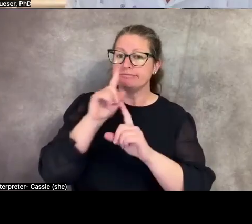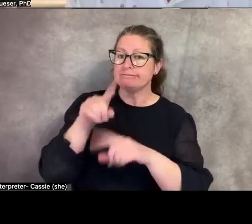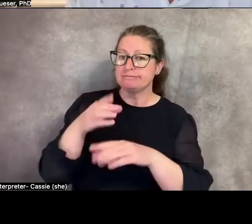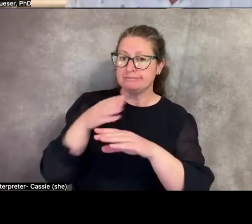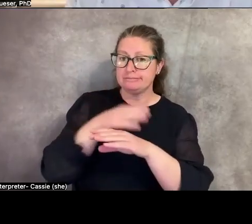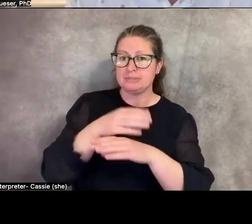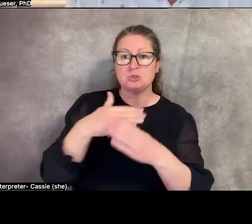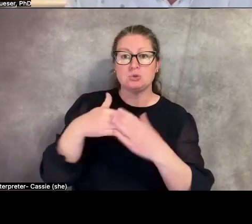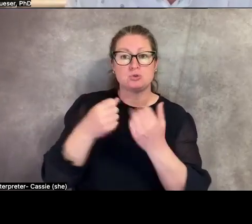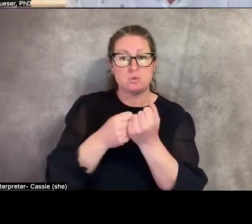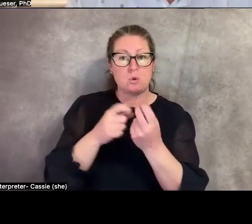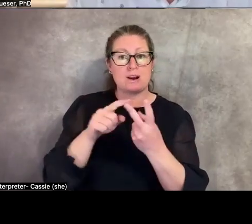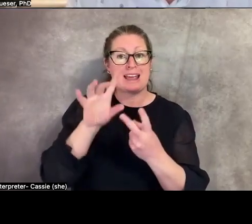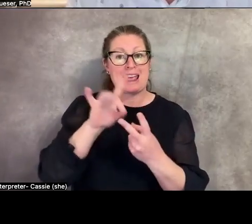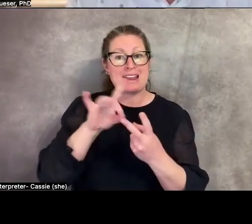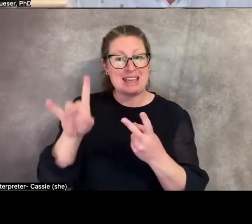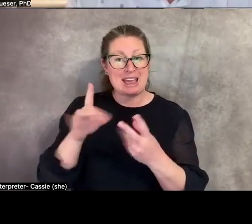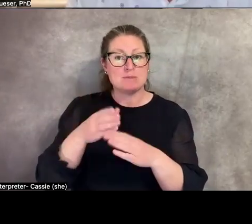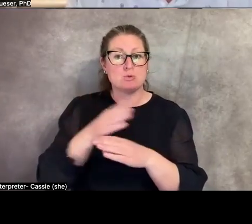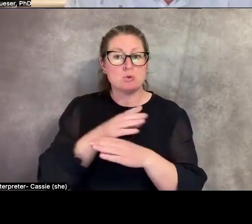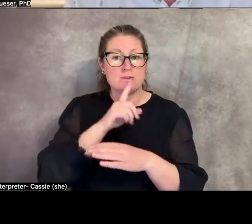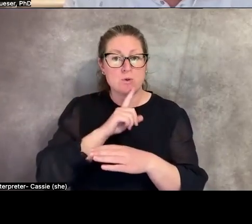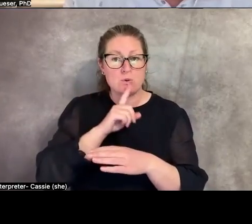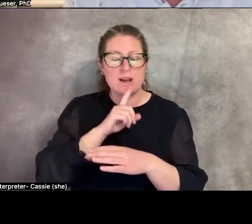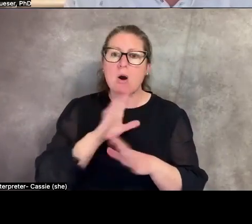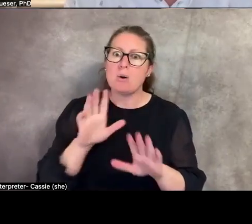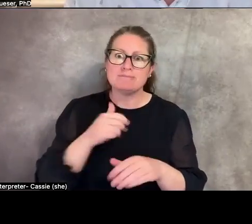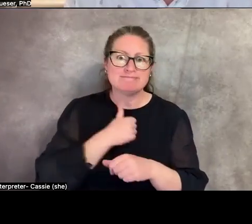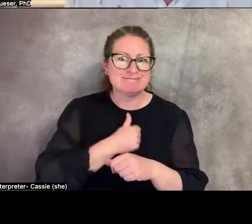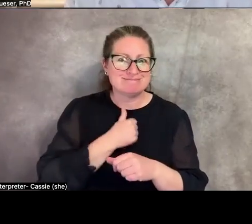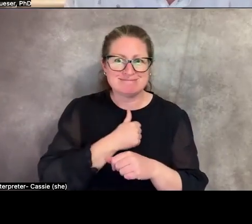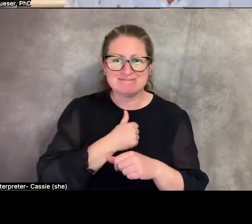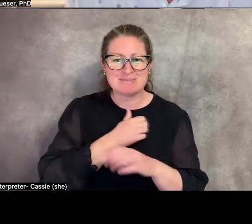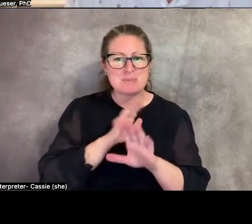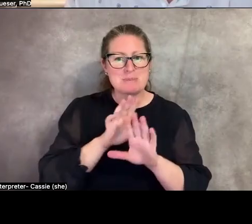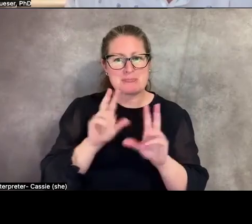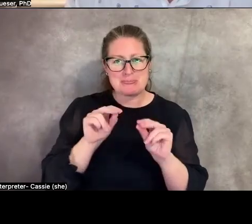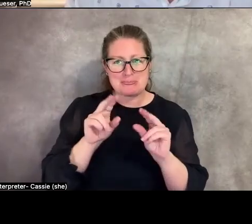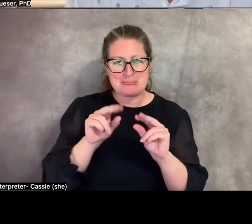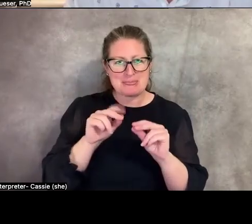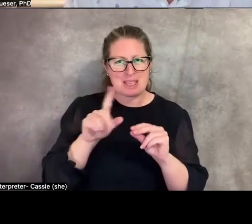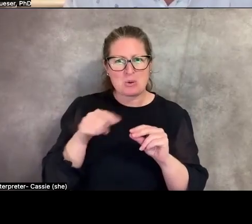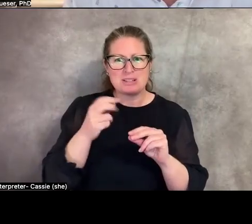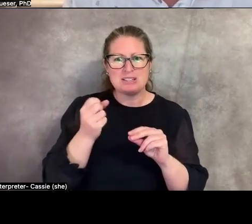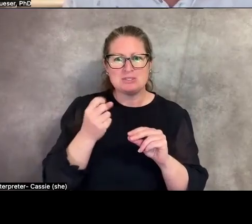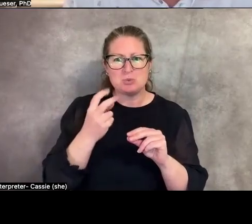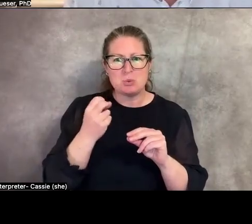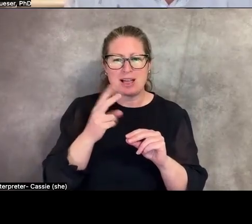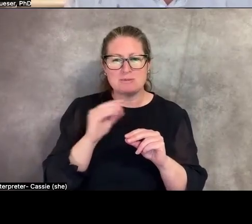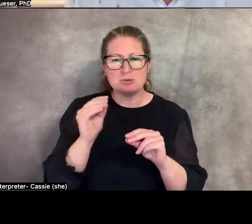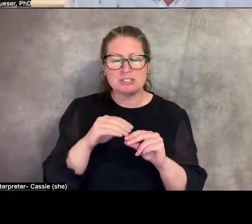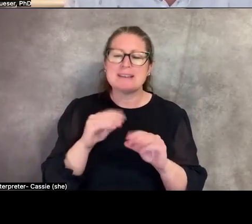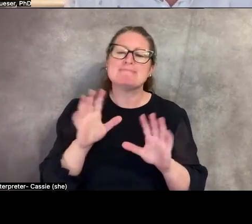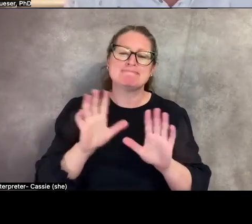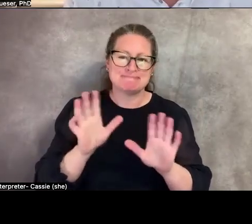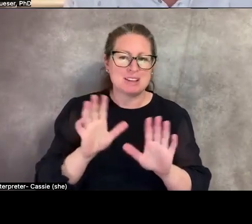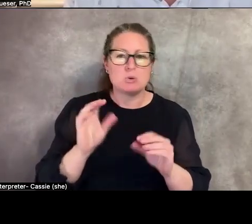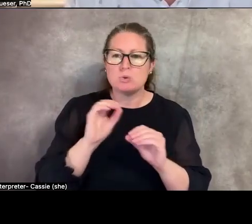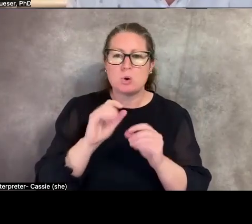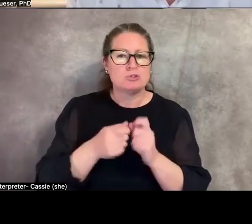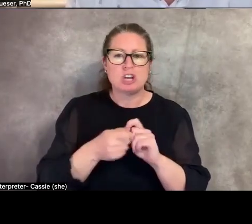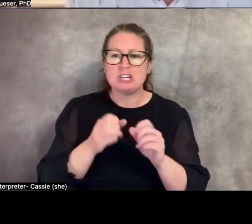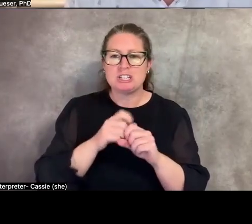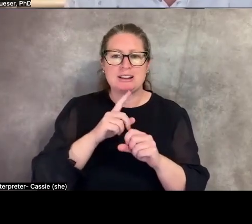support, 88% in loneliness. No, I'm sorry, only I think 12%. There were not changes in loneliness over